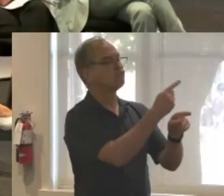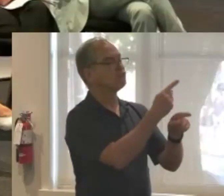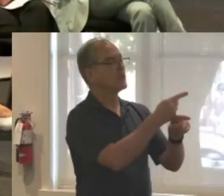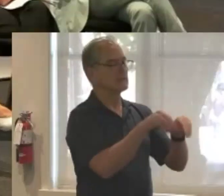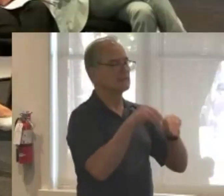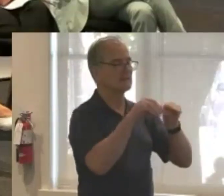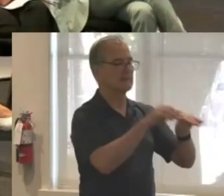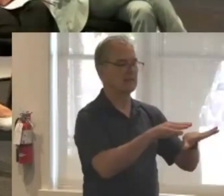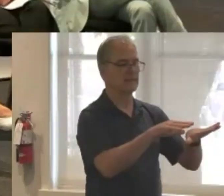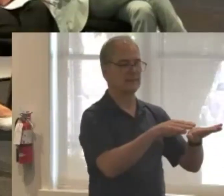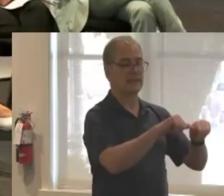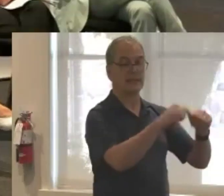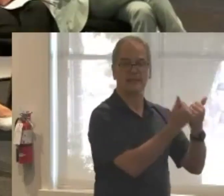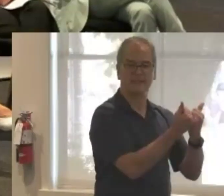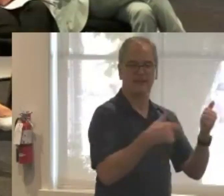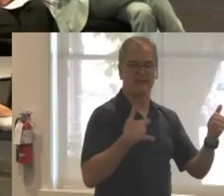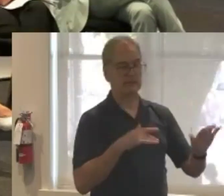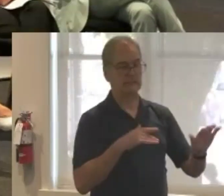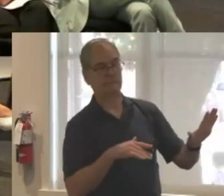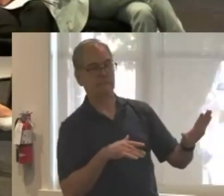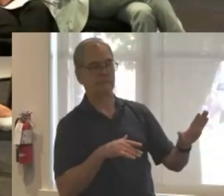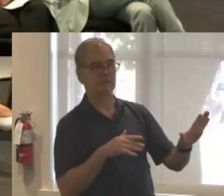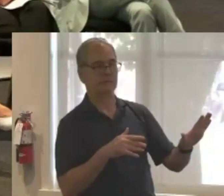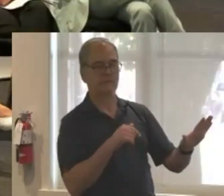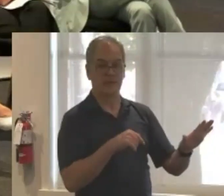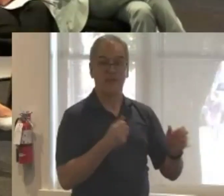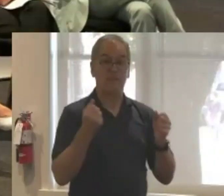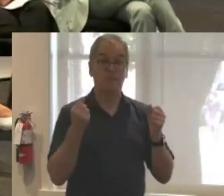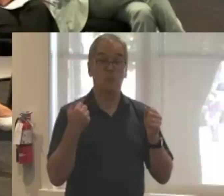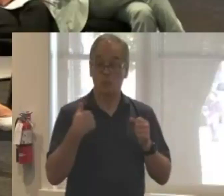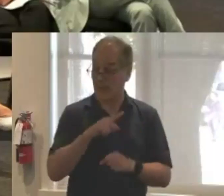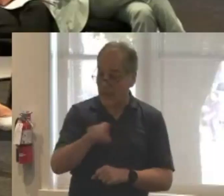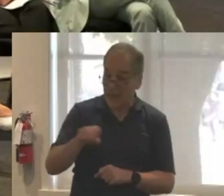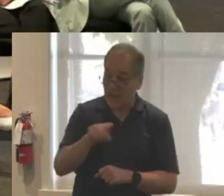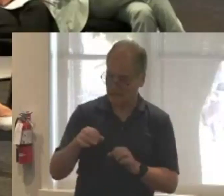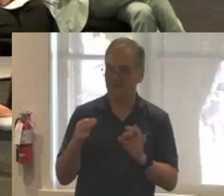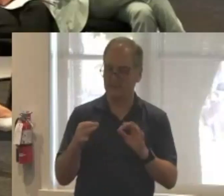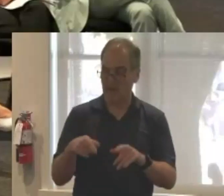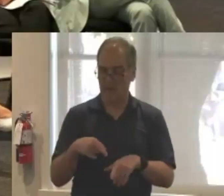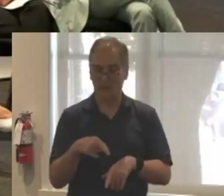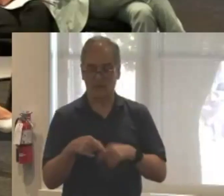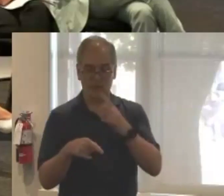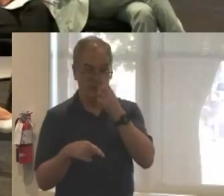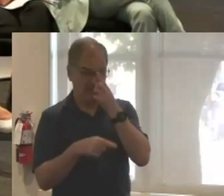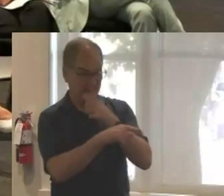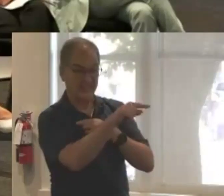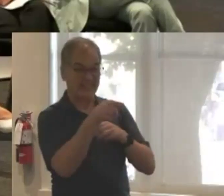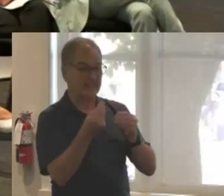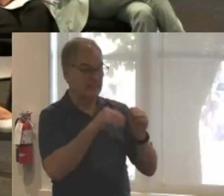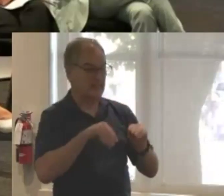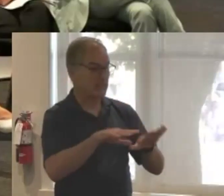settlement agencies. And that's a common feedback we receive from them. So I feel